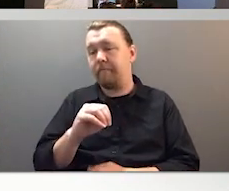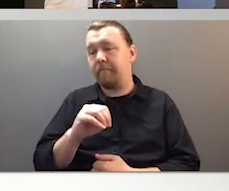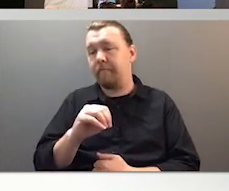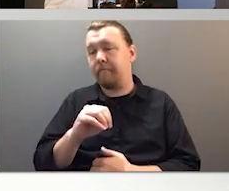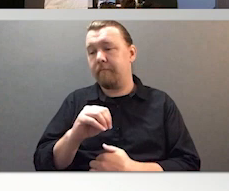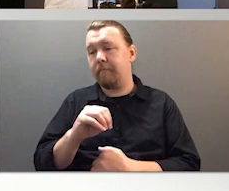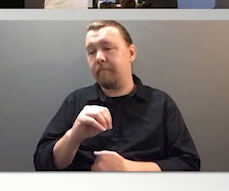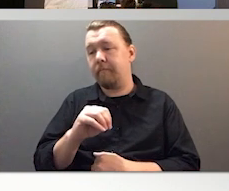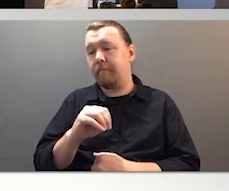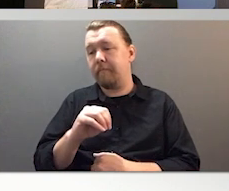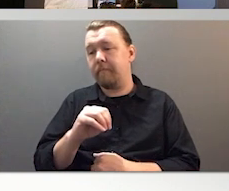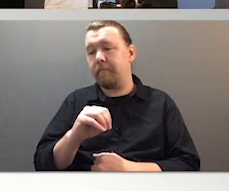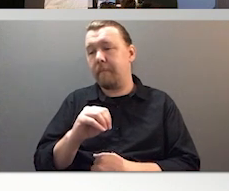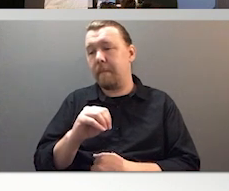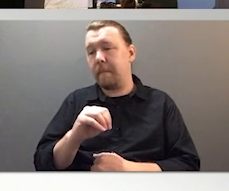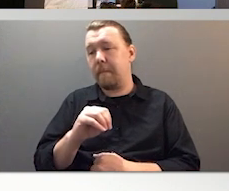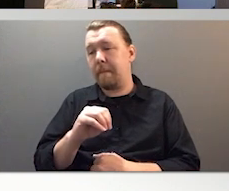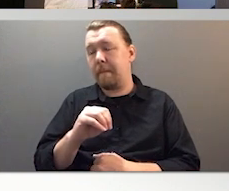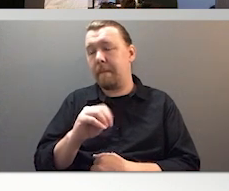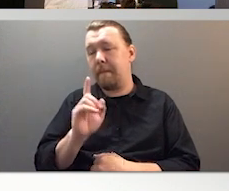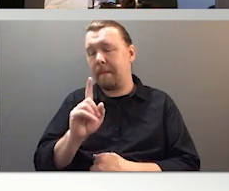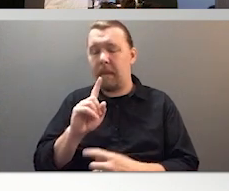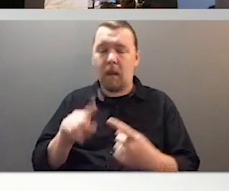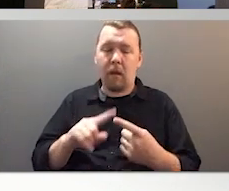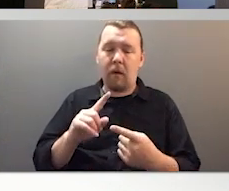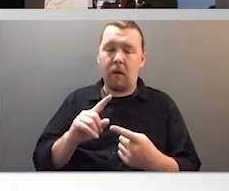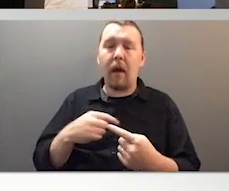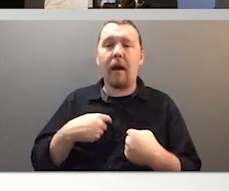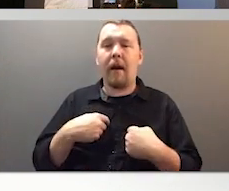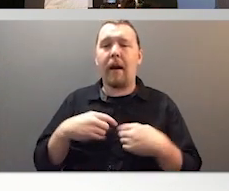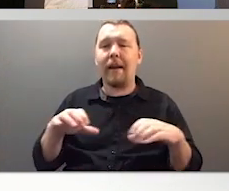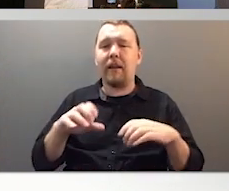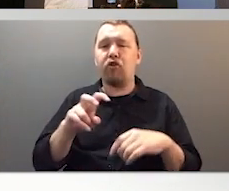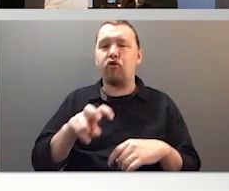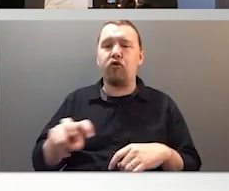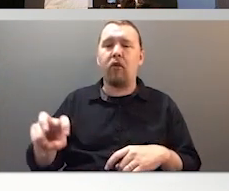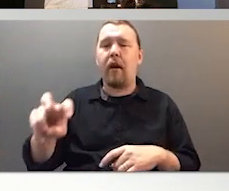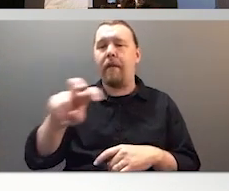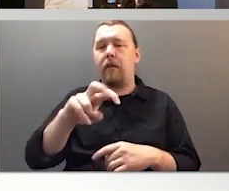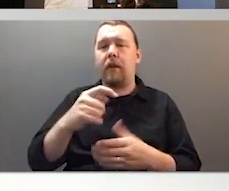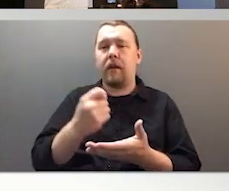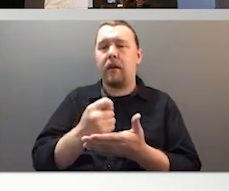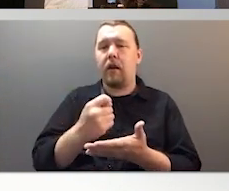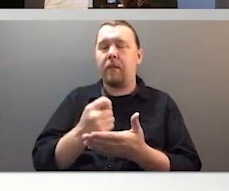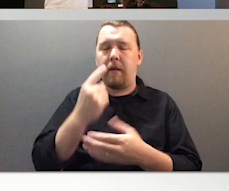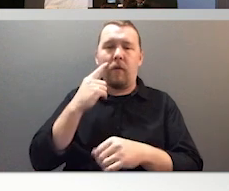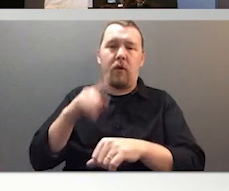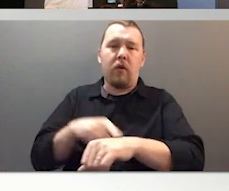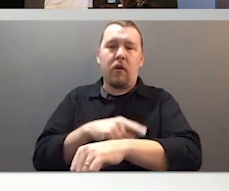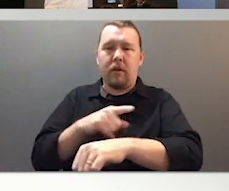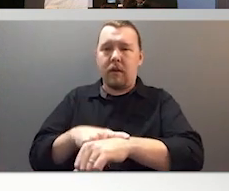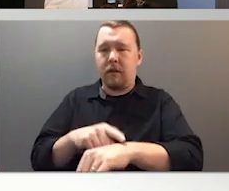But when I did traveling therapy for a long time, and I did an assignment up in